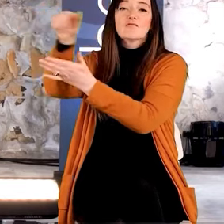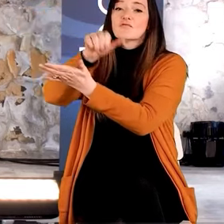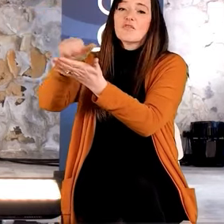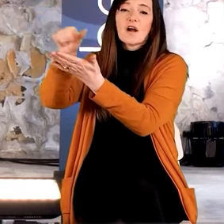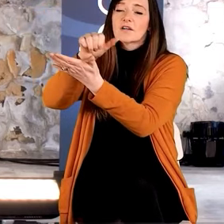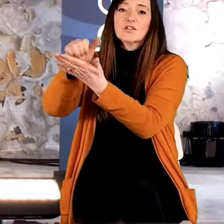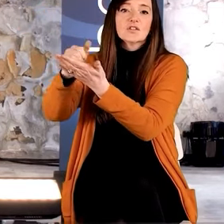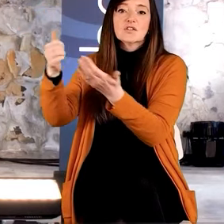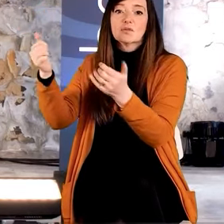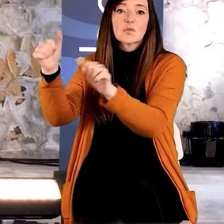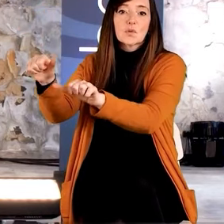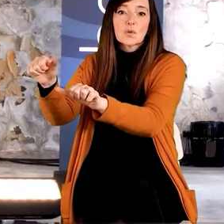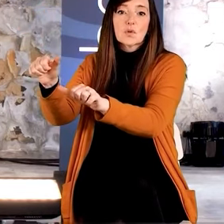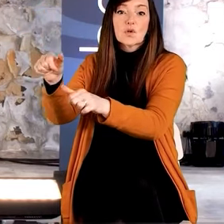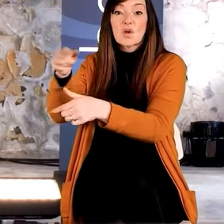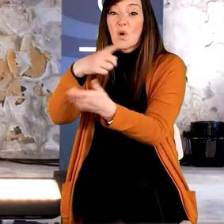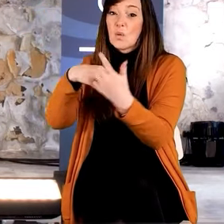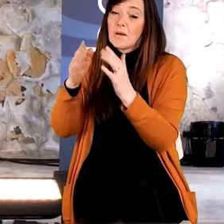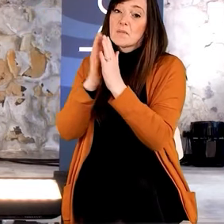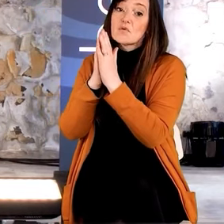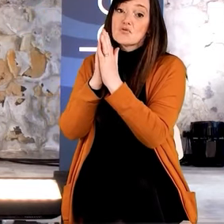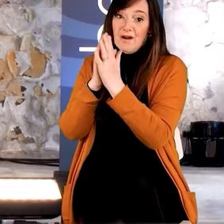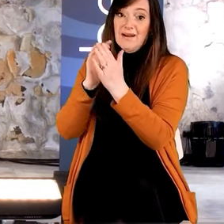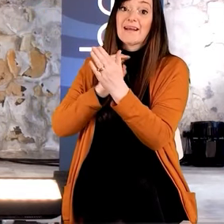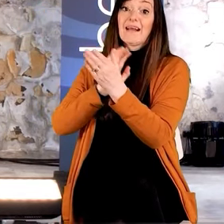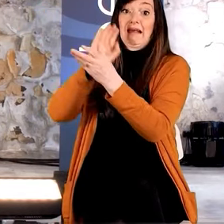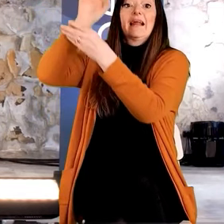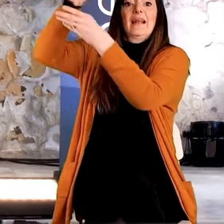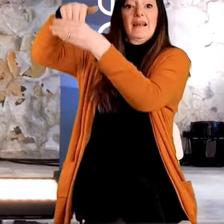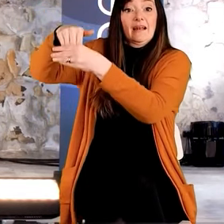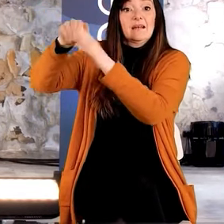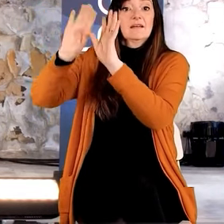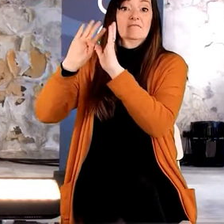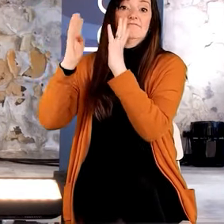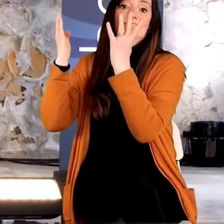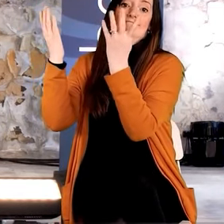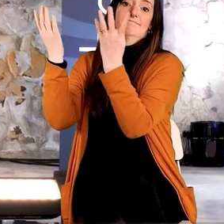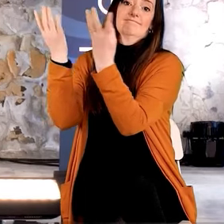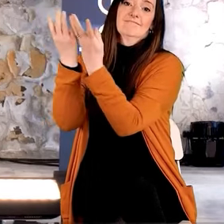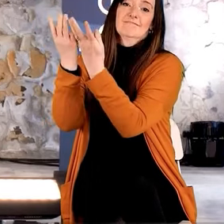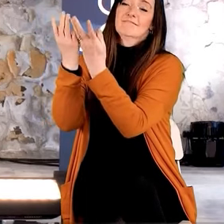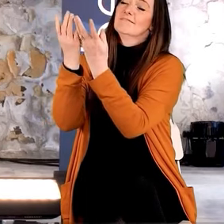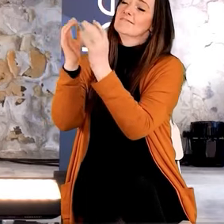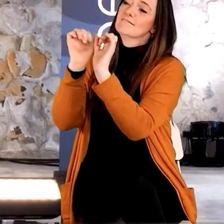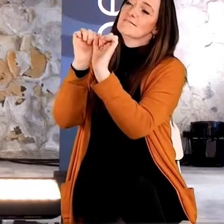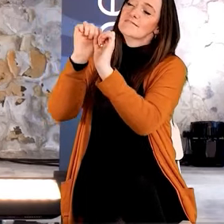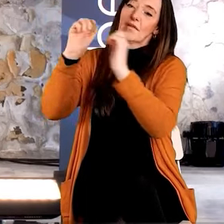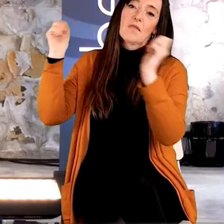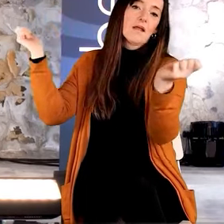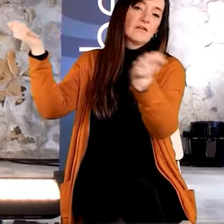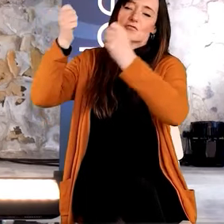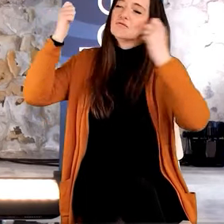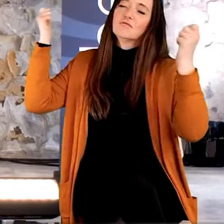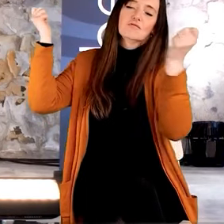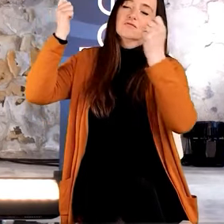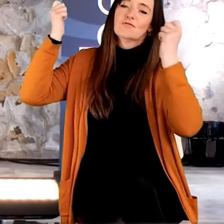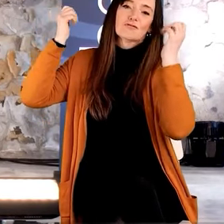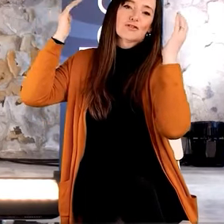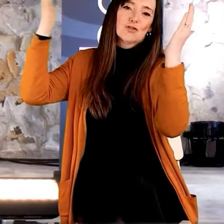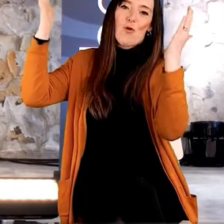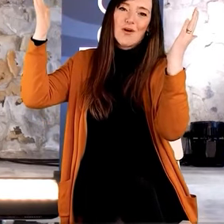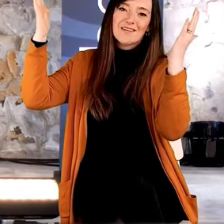invitation and call. And we pray that we might be one of those of that number